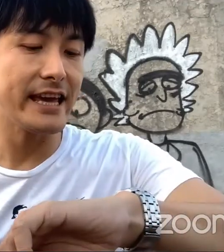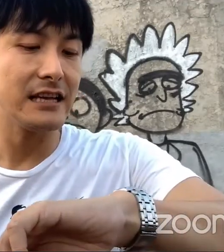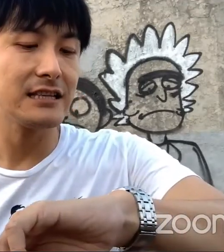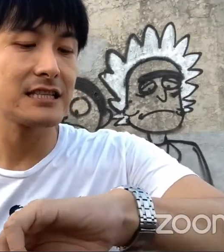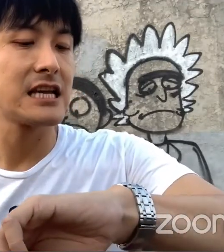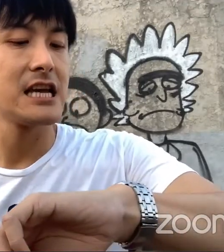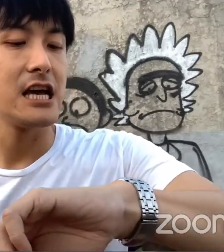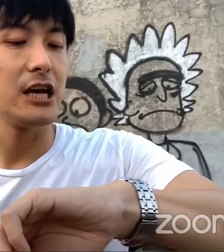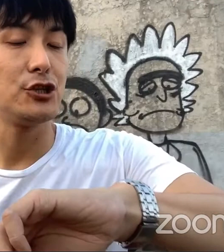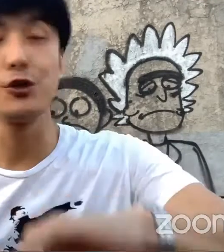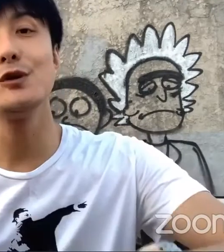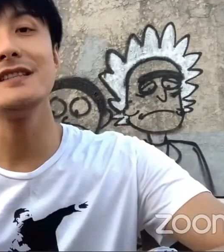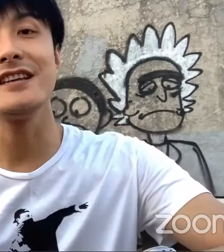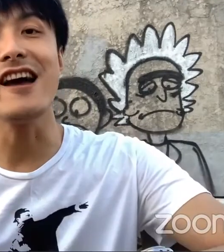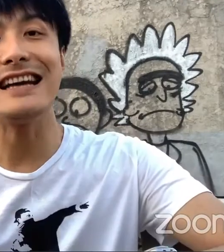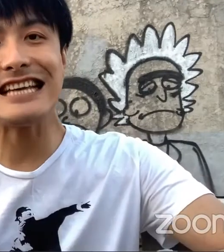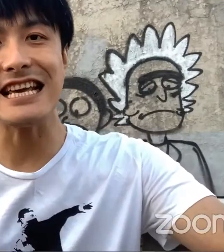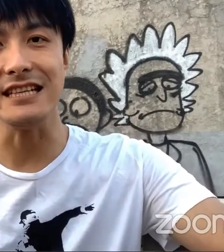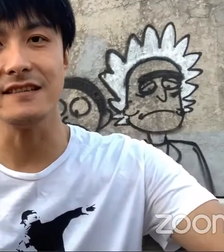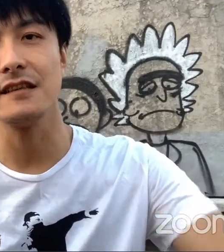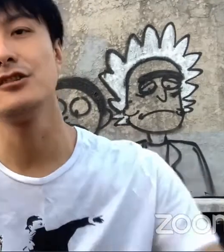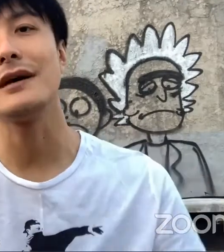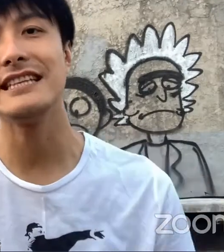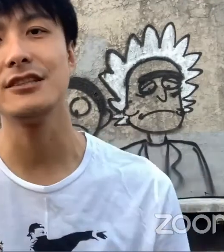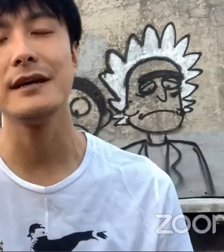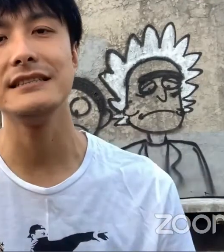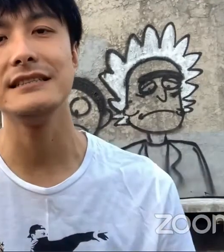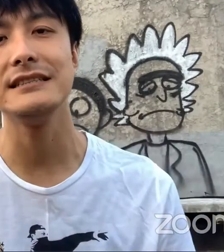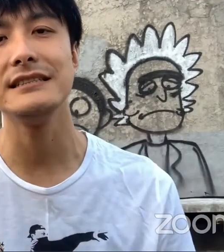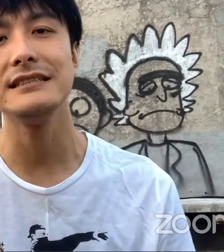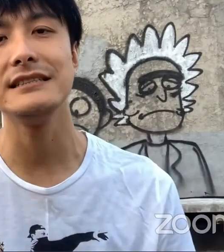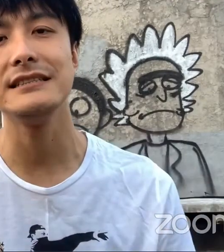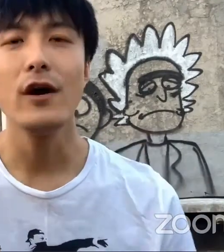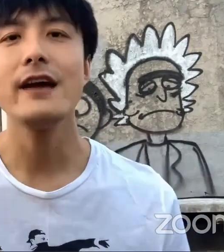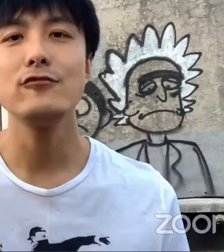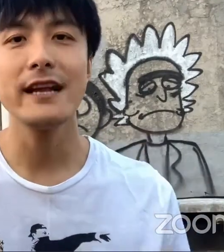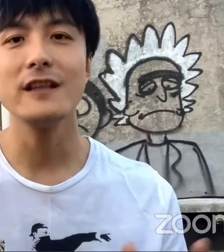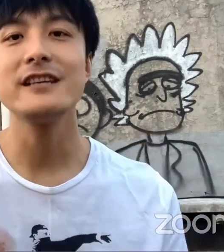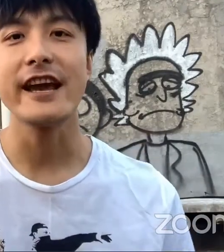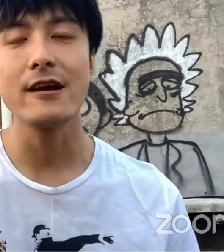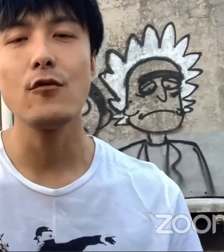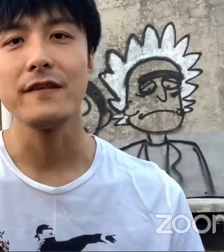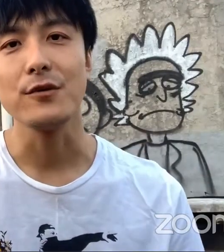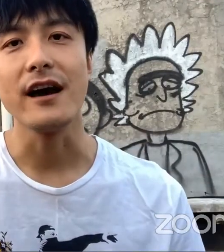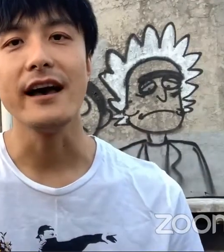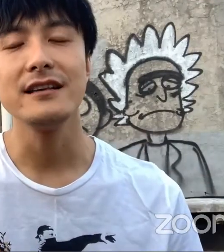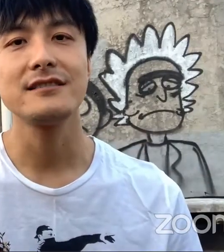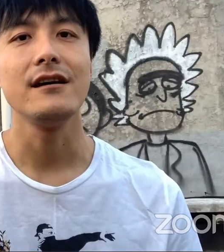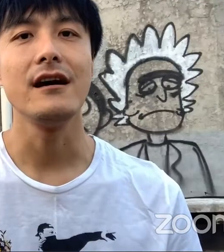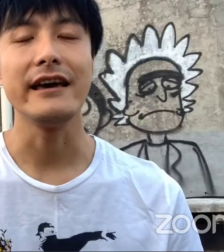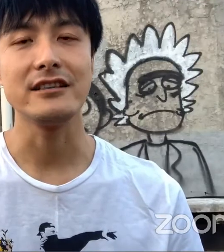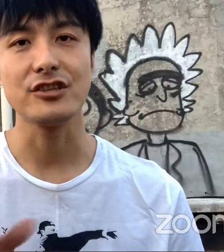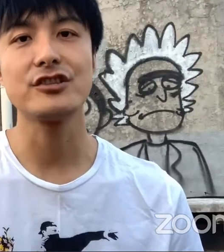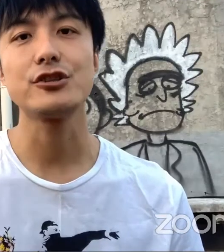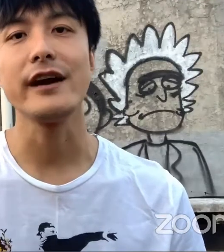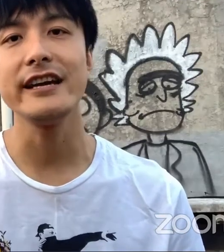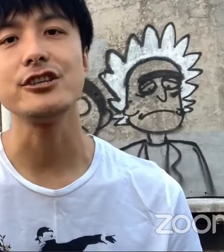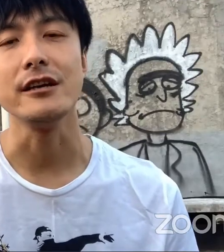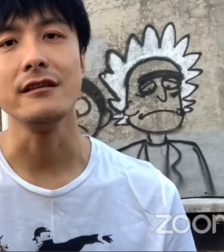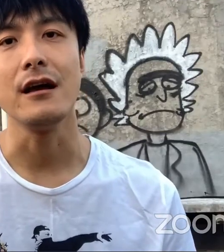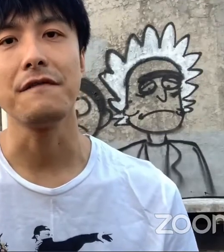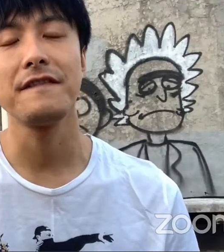is June the 19th, 2020. What I really want to share with you guys is the